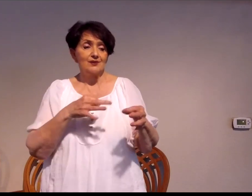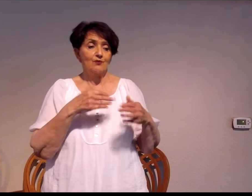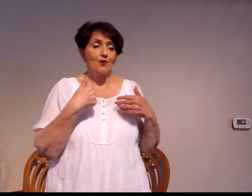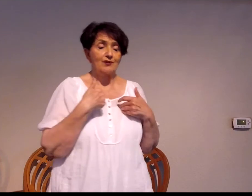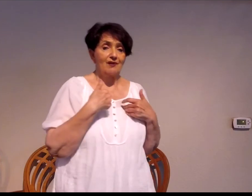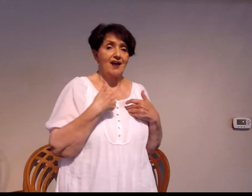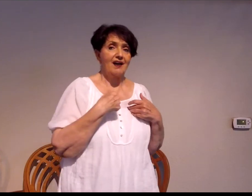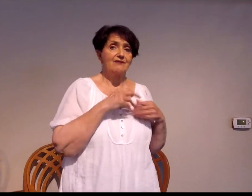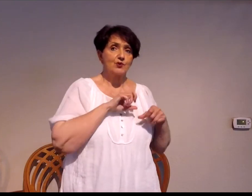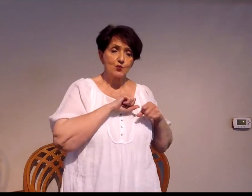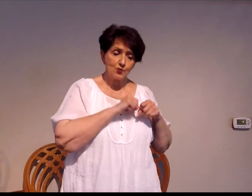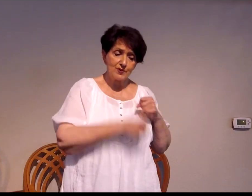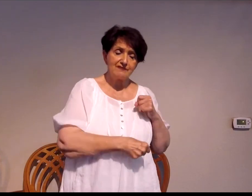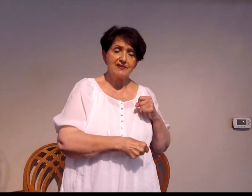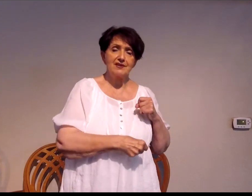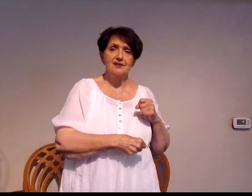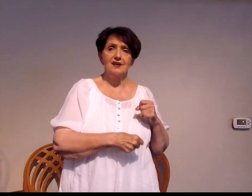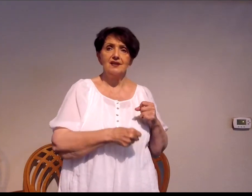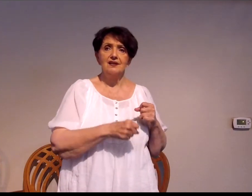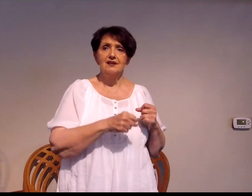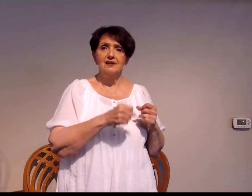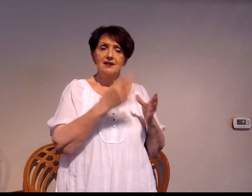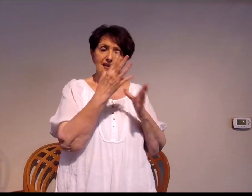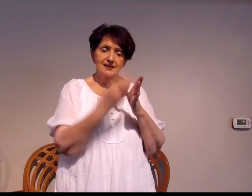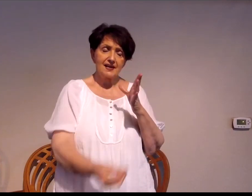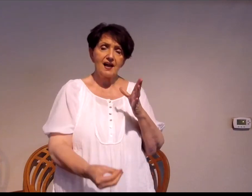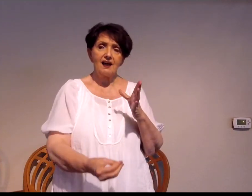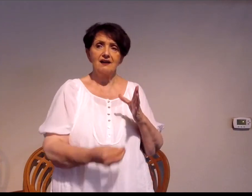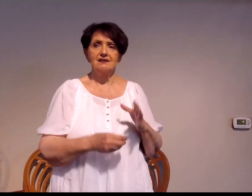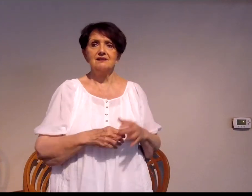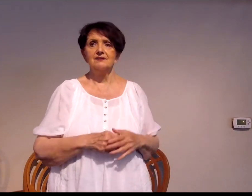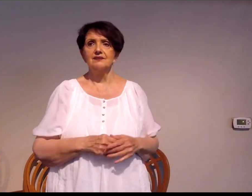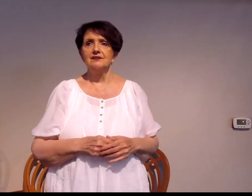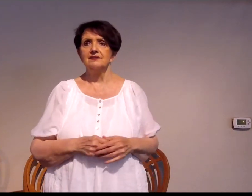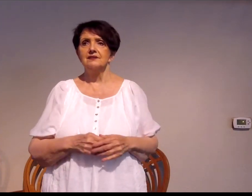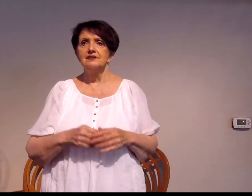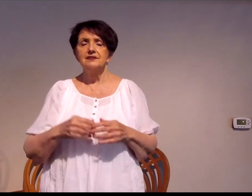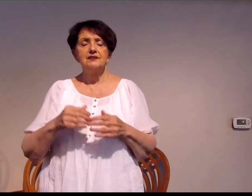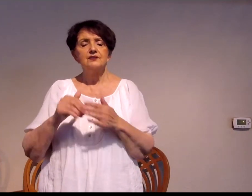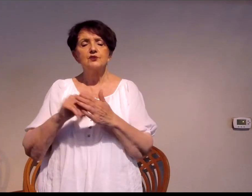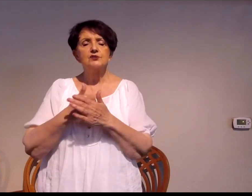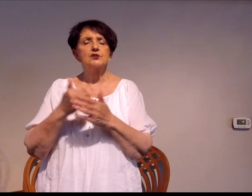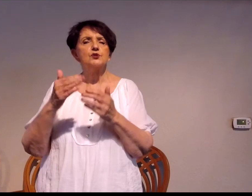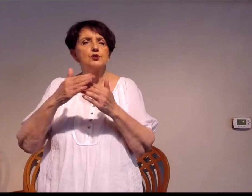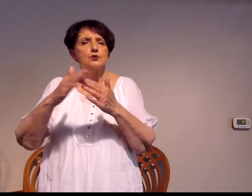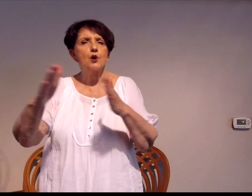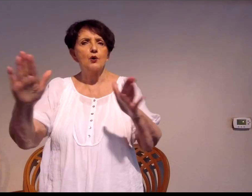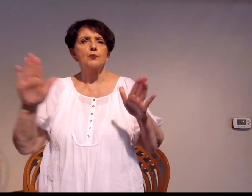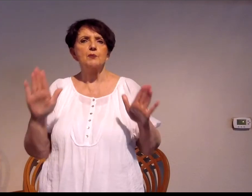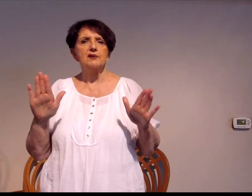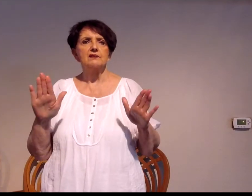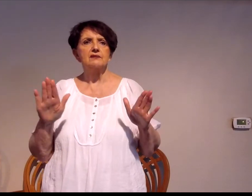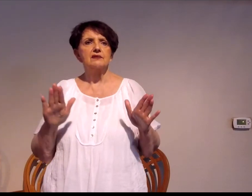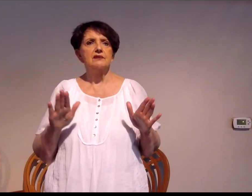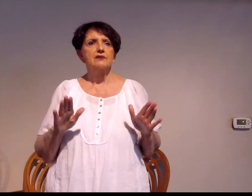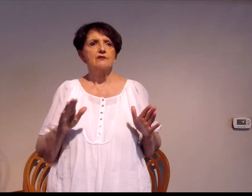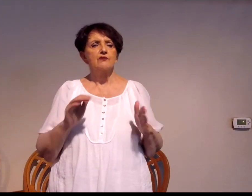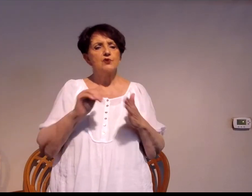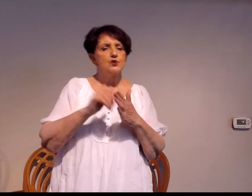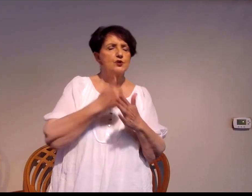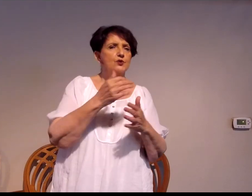it, like she says. Let it die, so that there's this new opening for new relationships to be